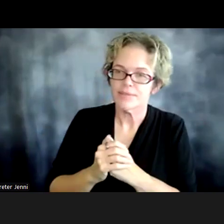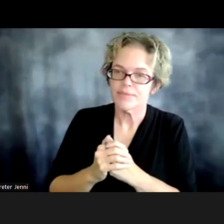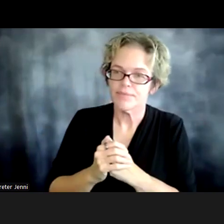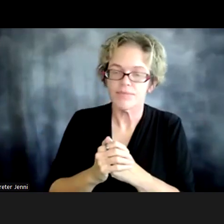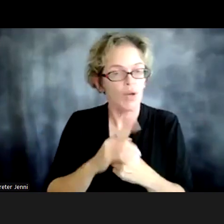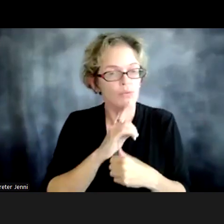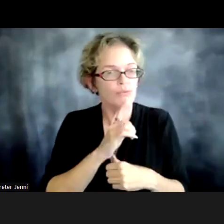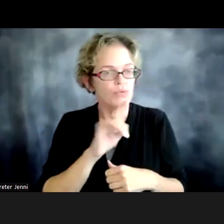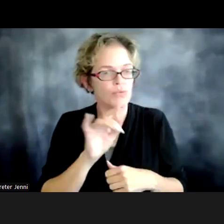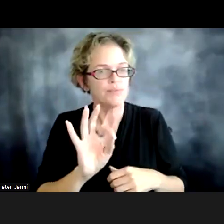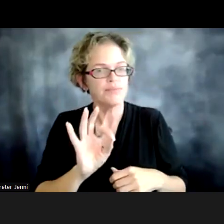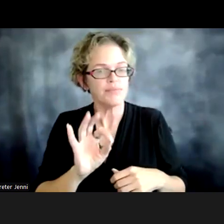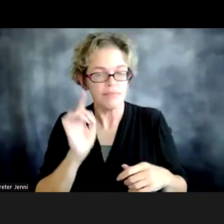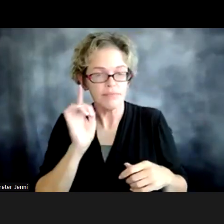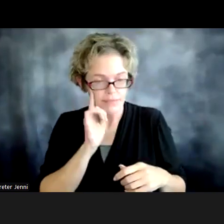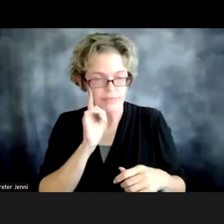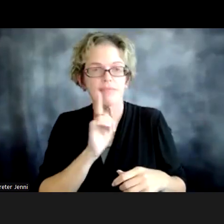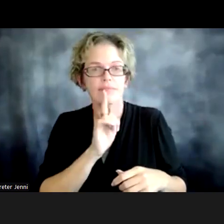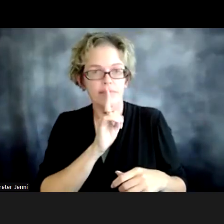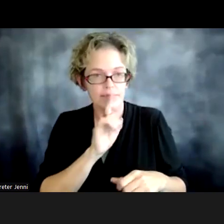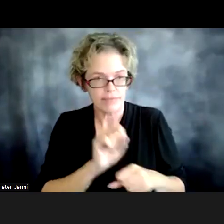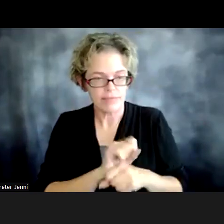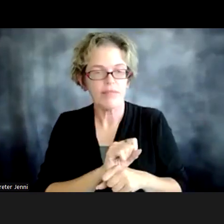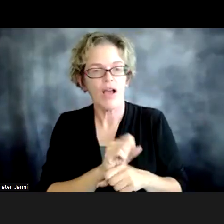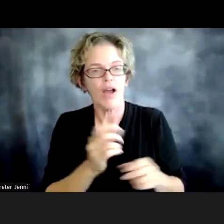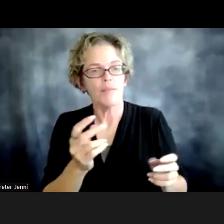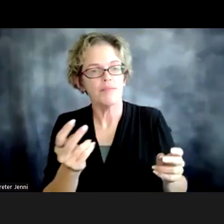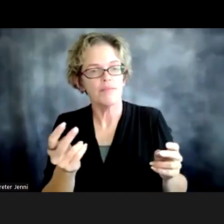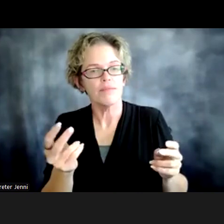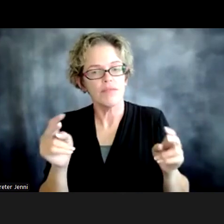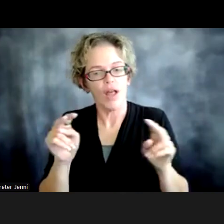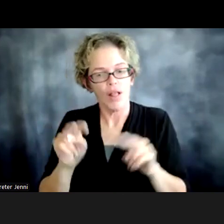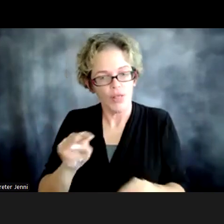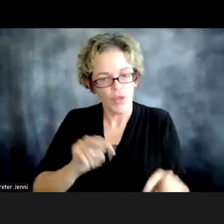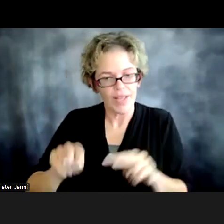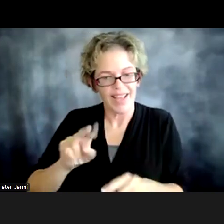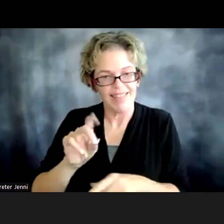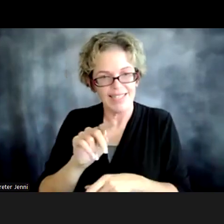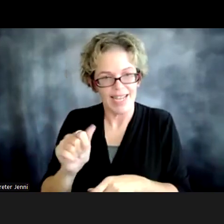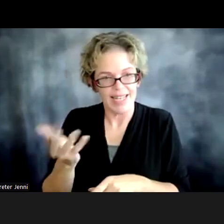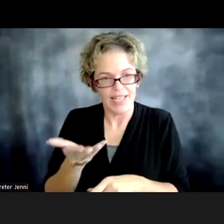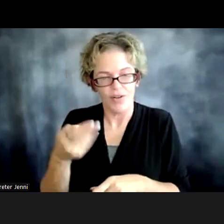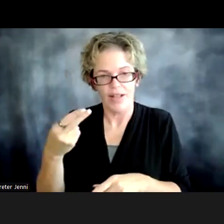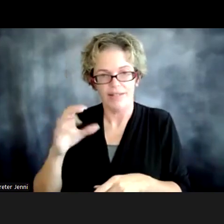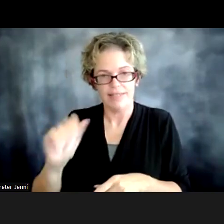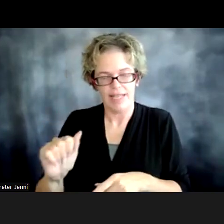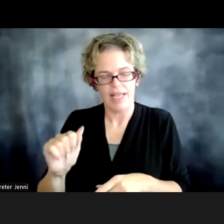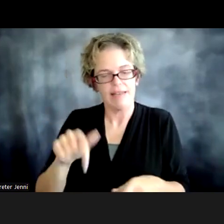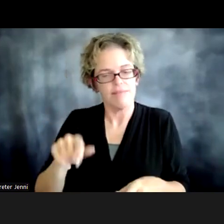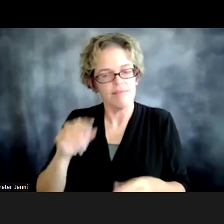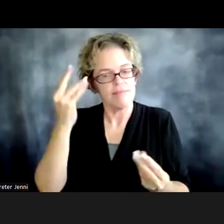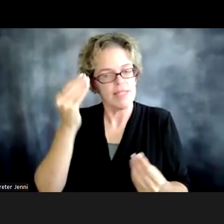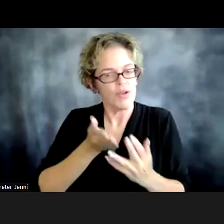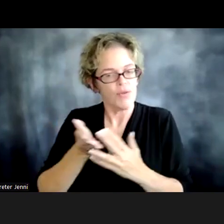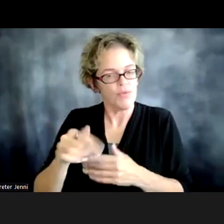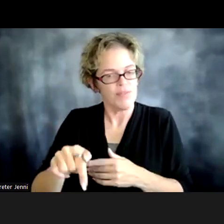sure. So I think we are looking at our data here at Healthcare Authority and thinking through that. I think that's